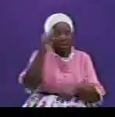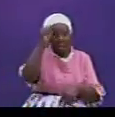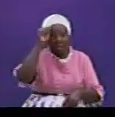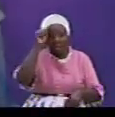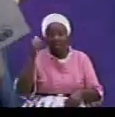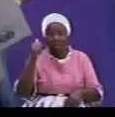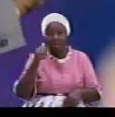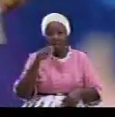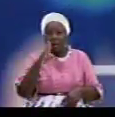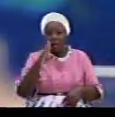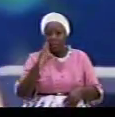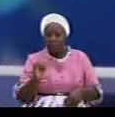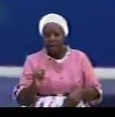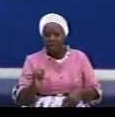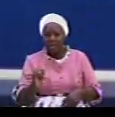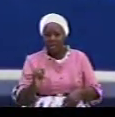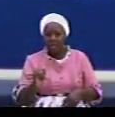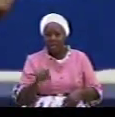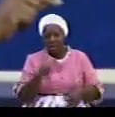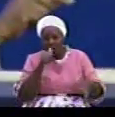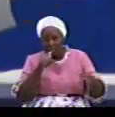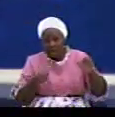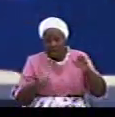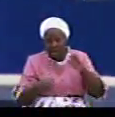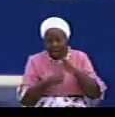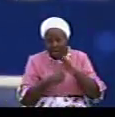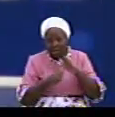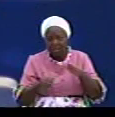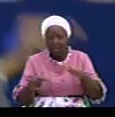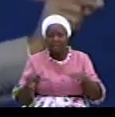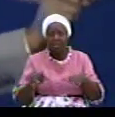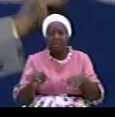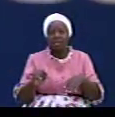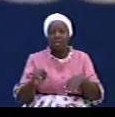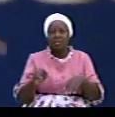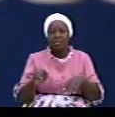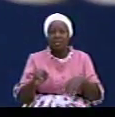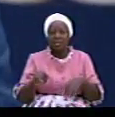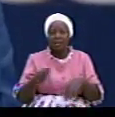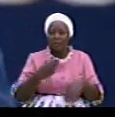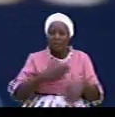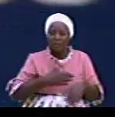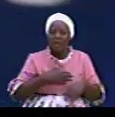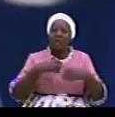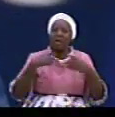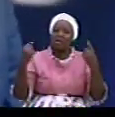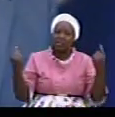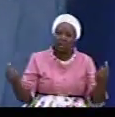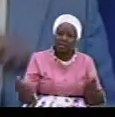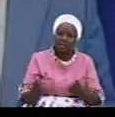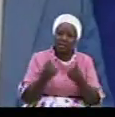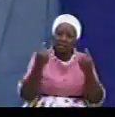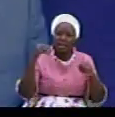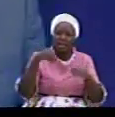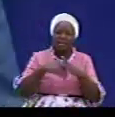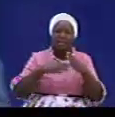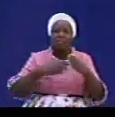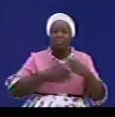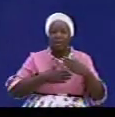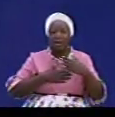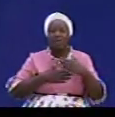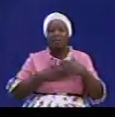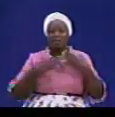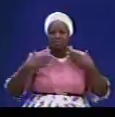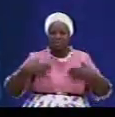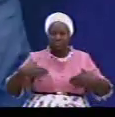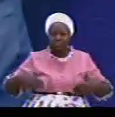by hiding mine iniquity in my bosom.